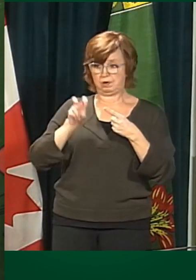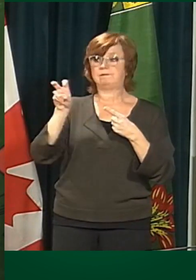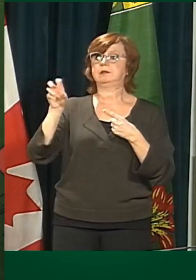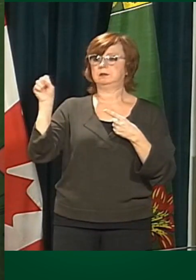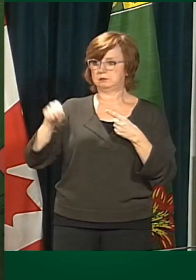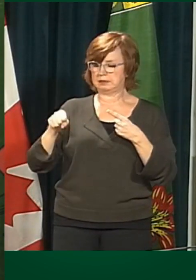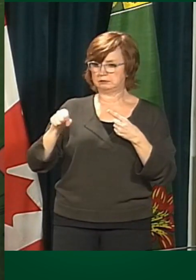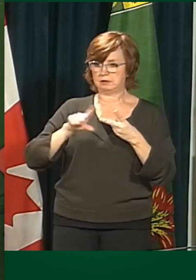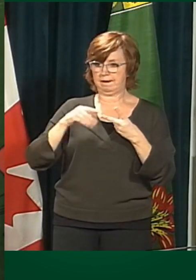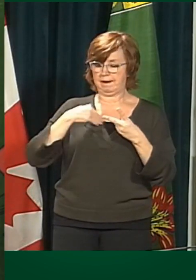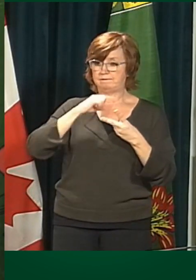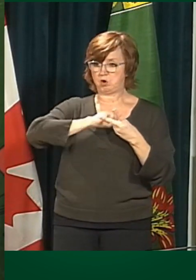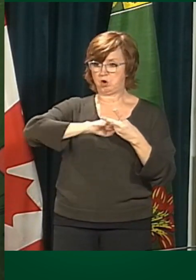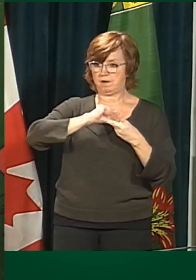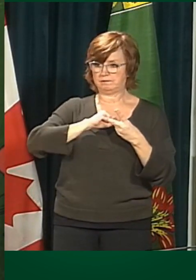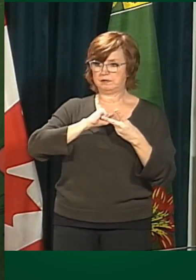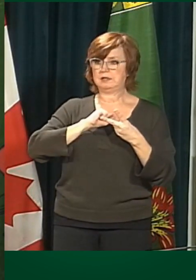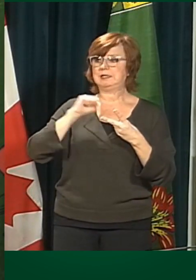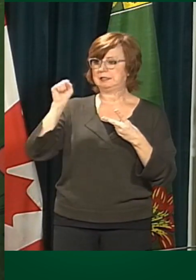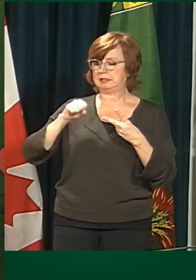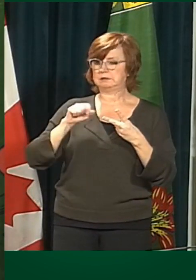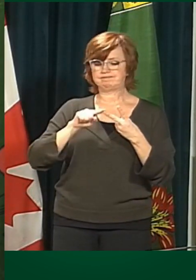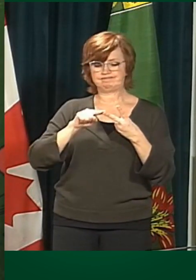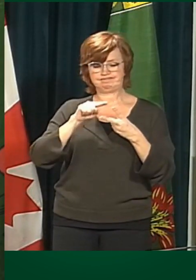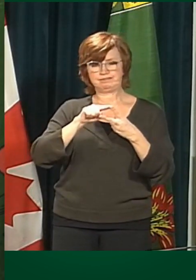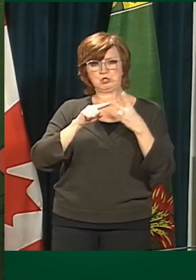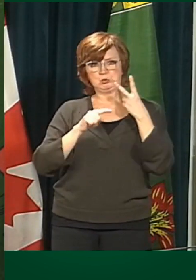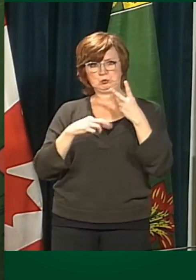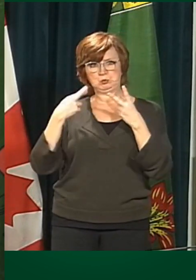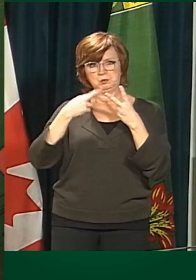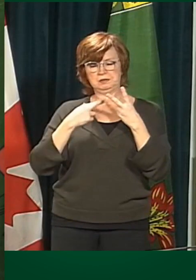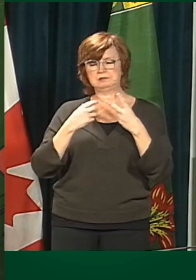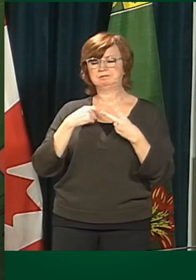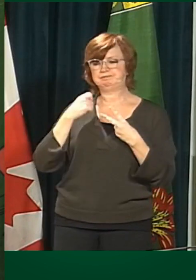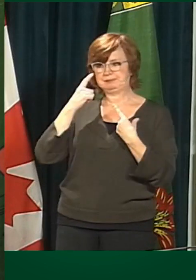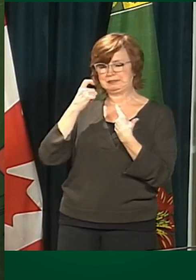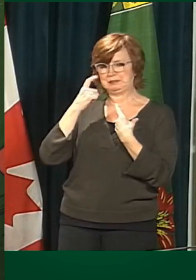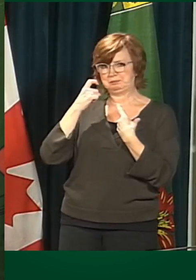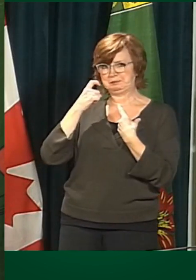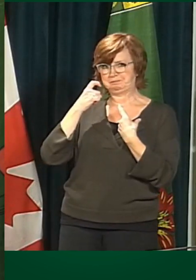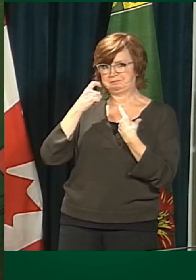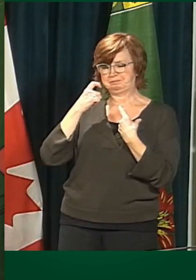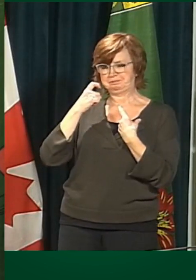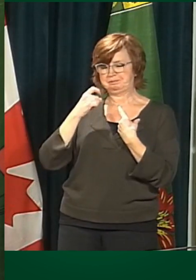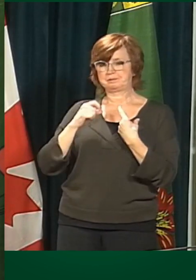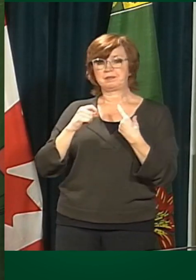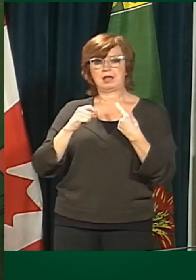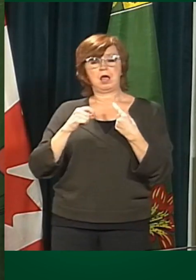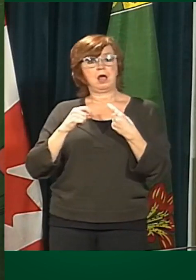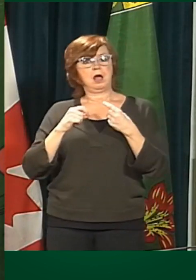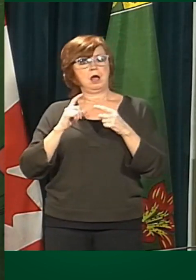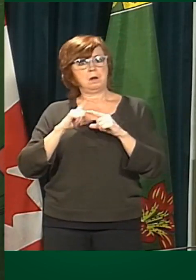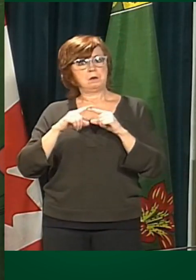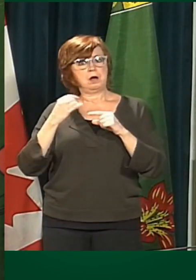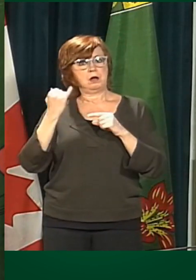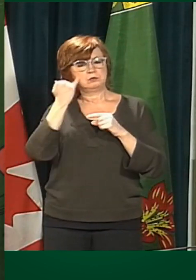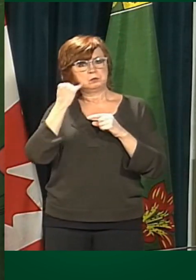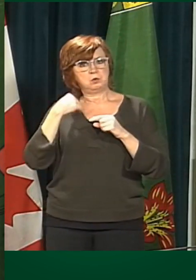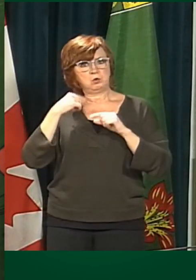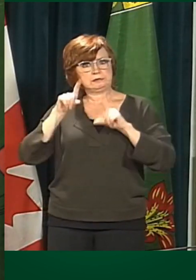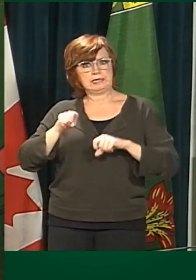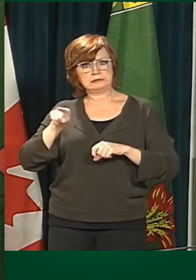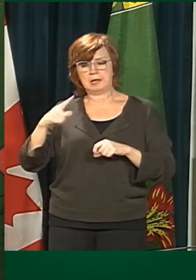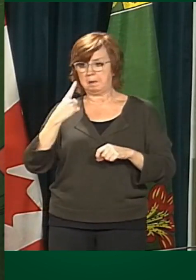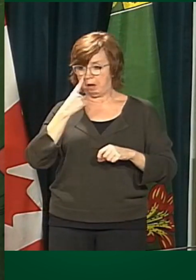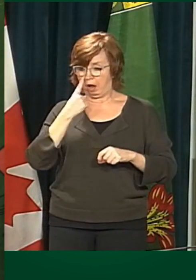high likelihood of being COVID positive. But we also know that if you test early on in symptoms, your